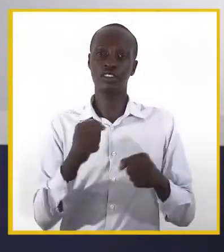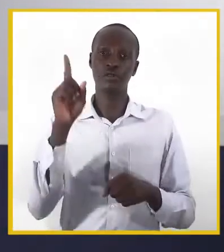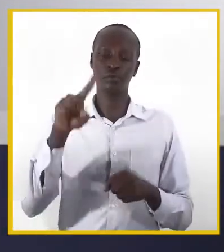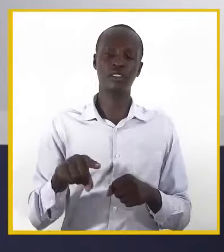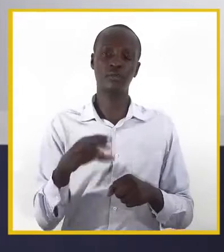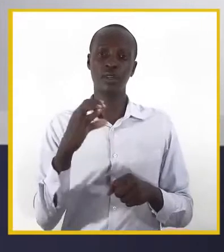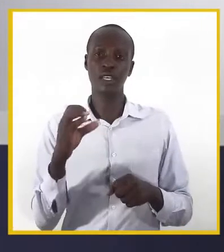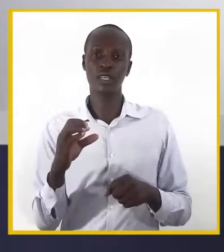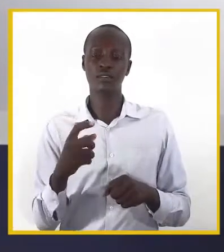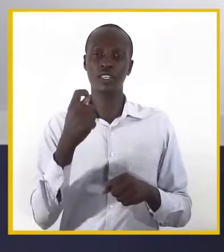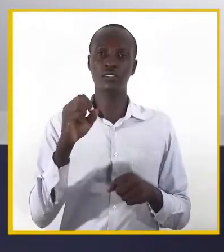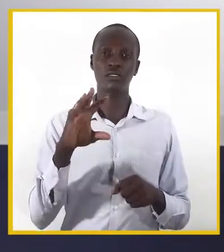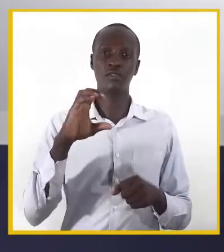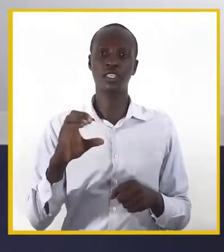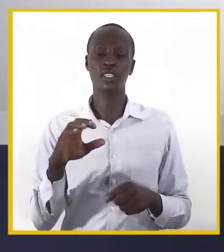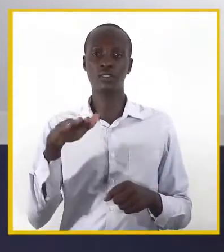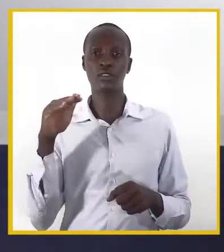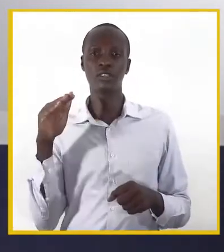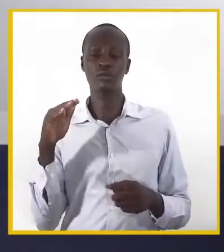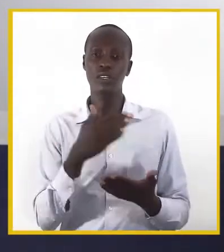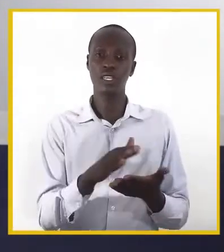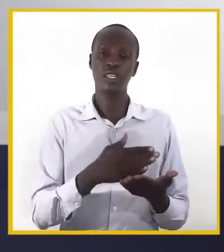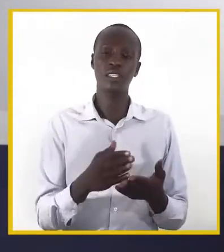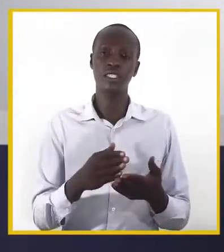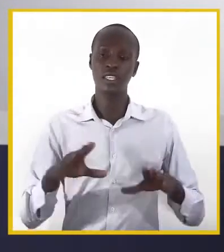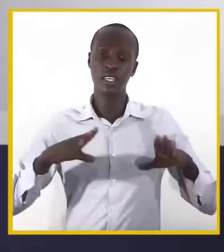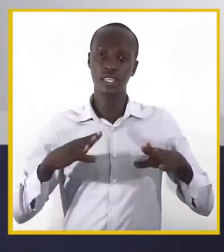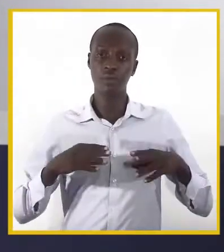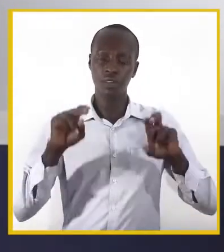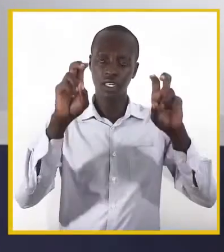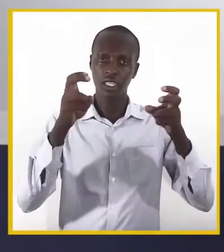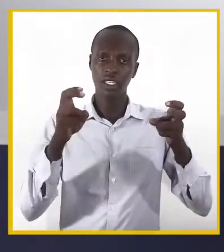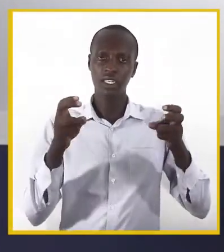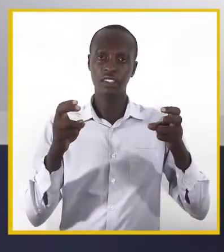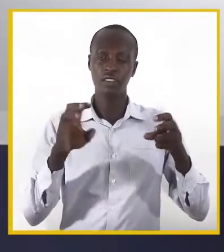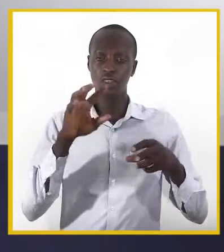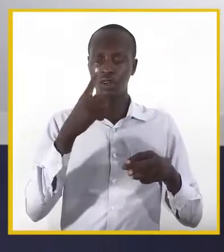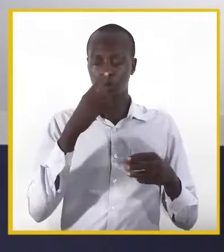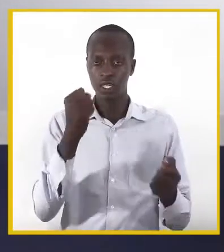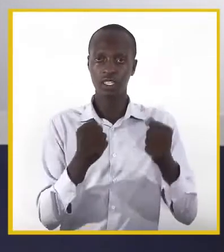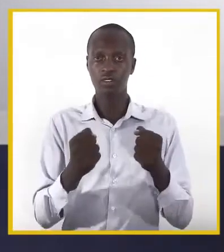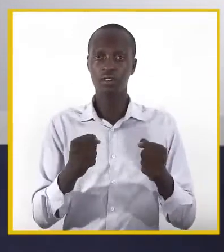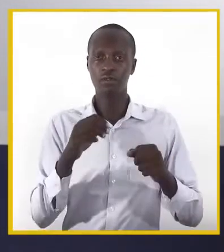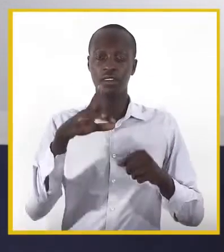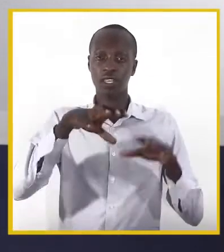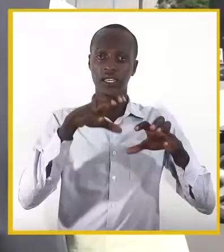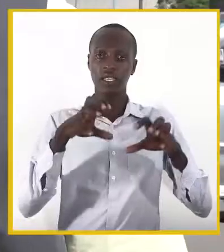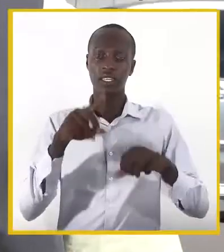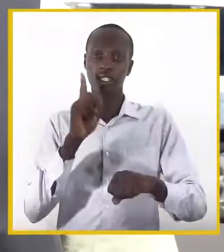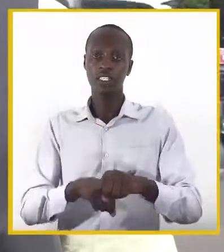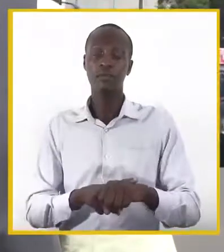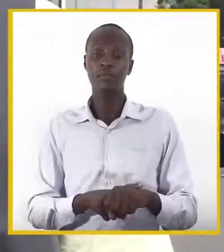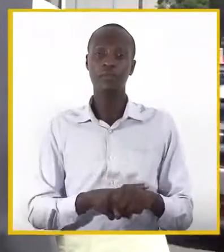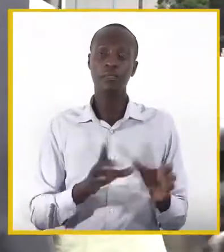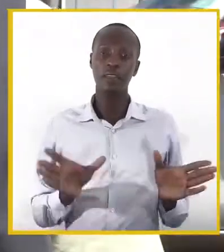by motorists. The Traffic Safety Council of Zimbabwe shared important tips when driving in and soon after a downpour.